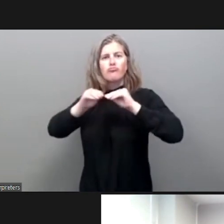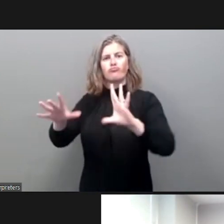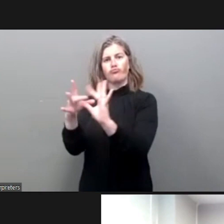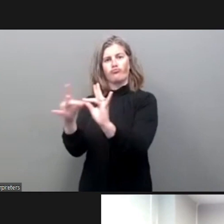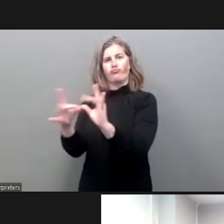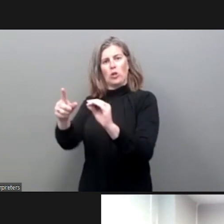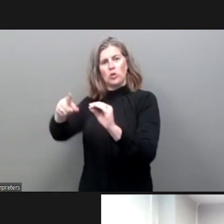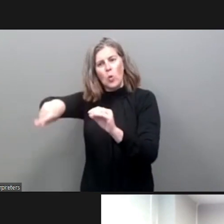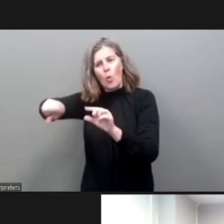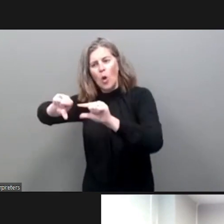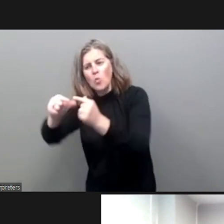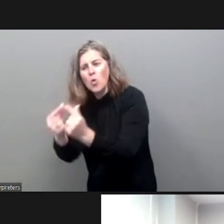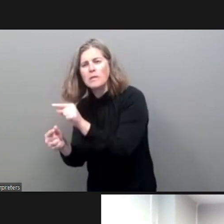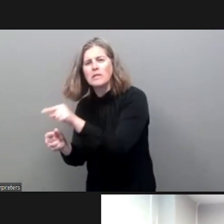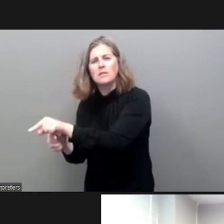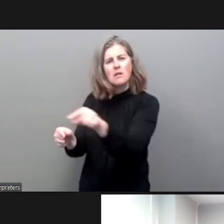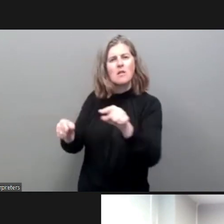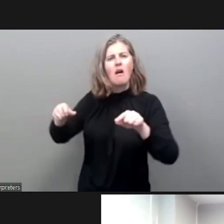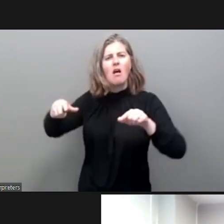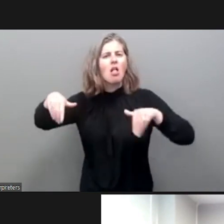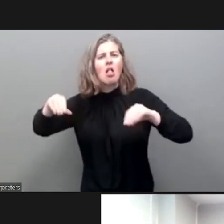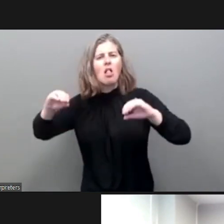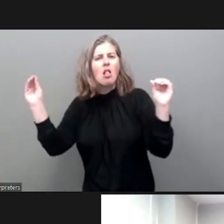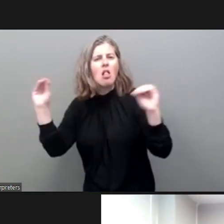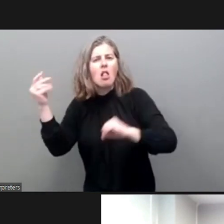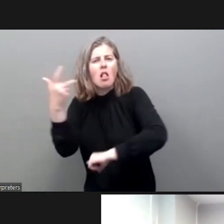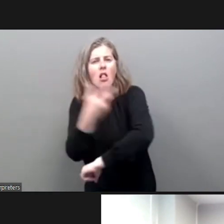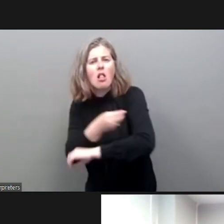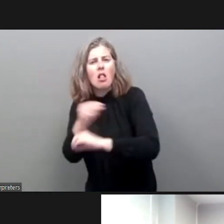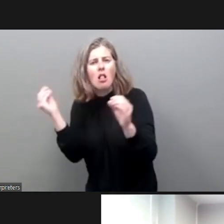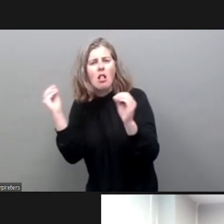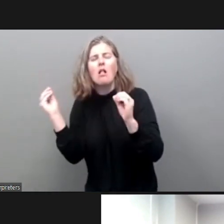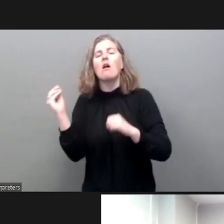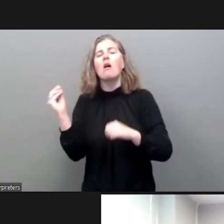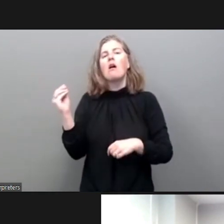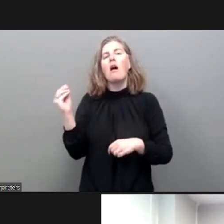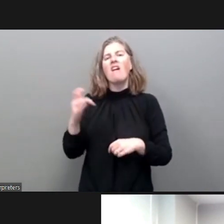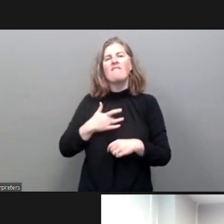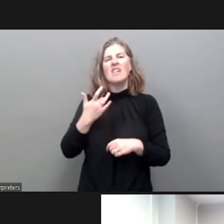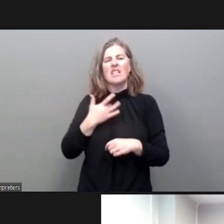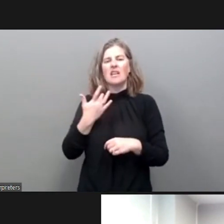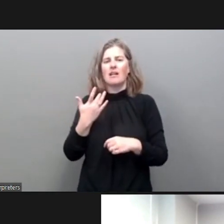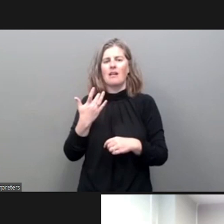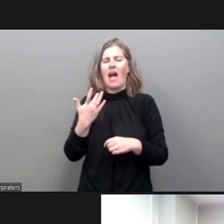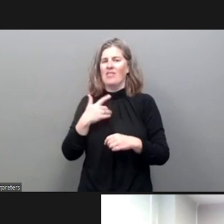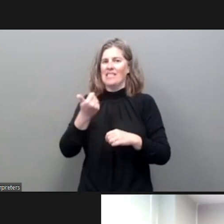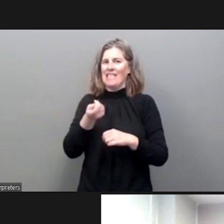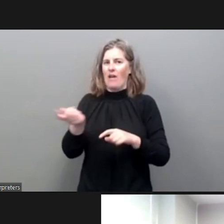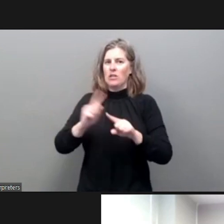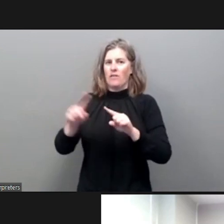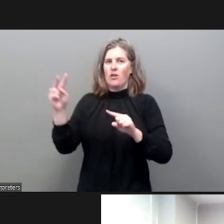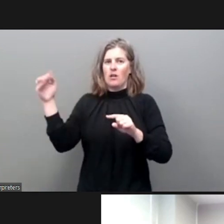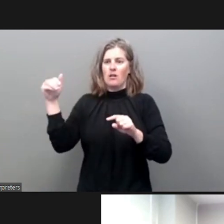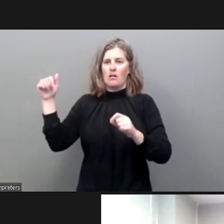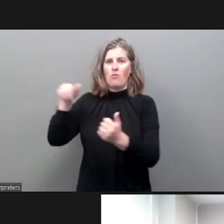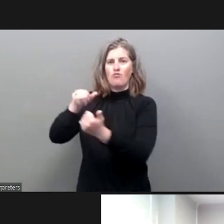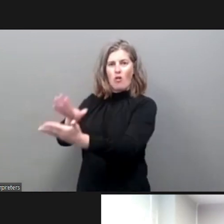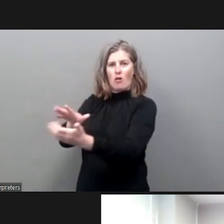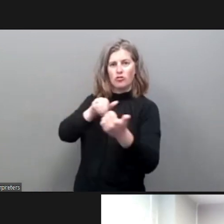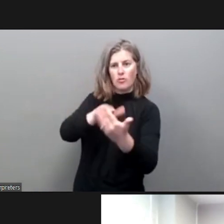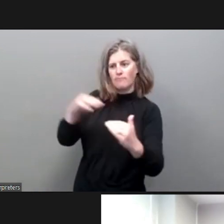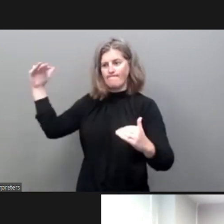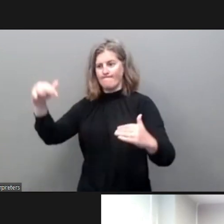to groups that haven't been vaccinated. But I really think it's a multi-pronged effort of all of us.